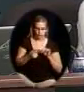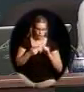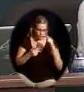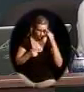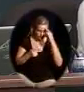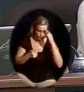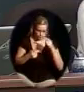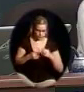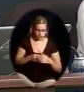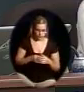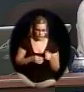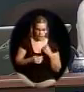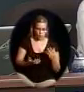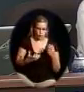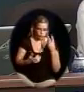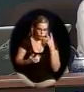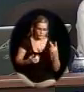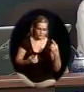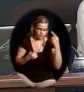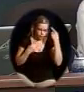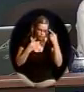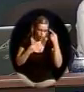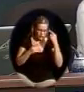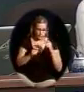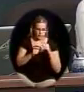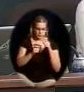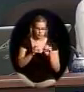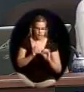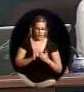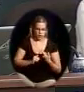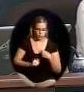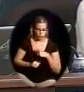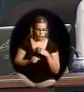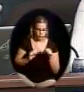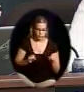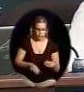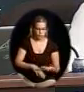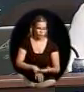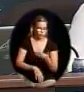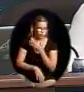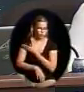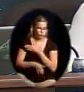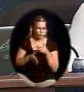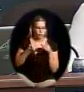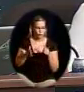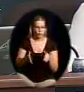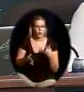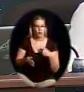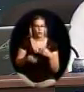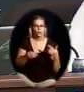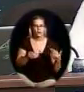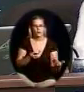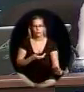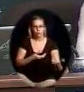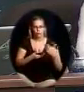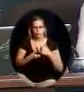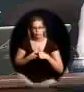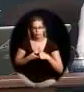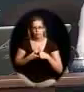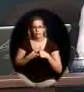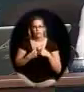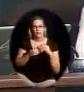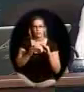I think I'd like to see some thought given as to how we can improve the way that we bring neighborhoods in for